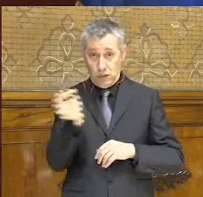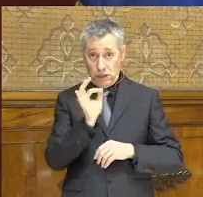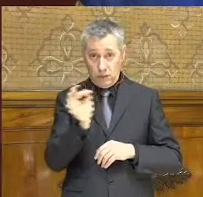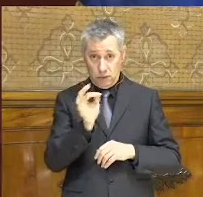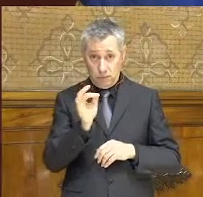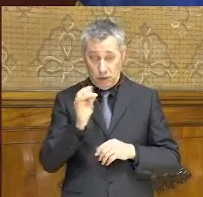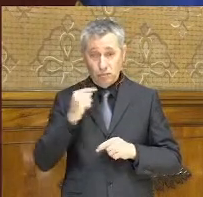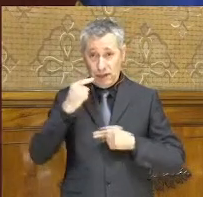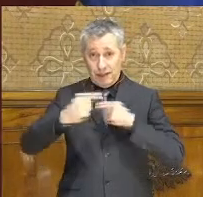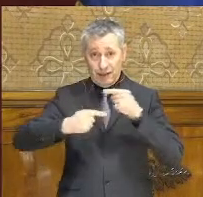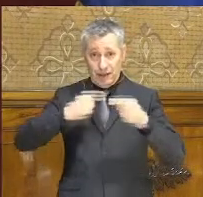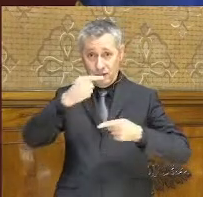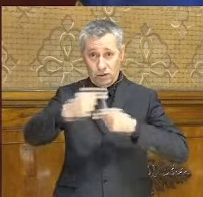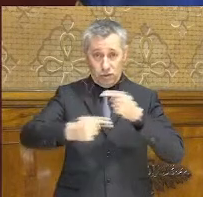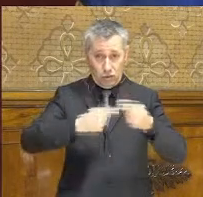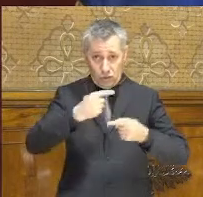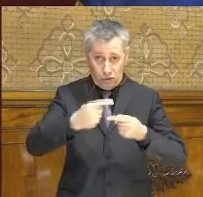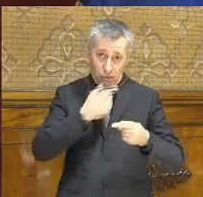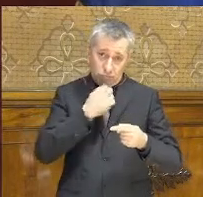read about the